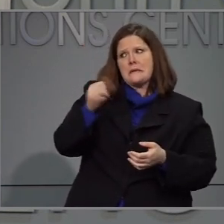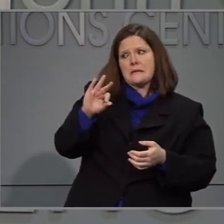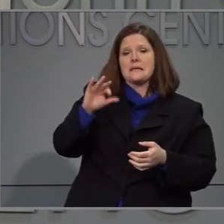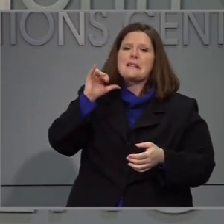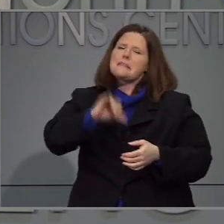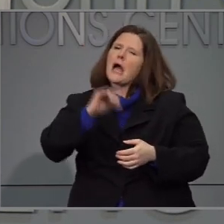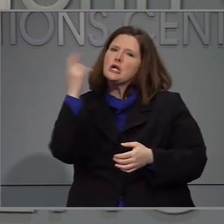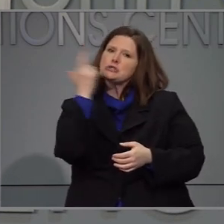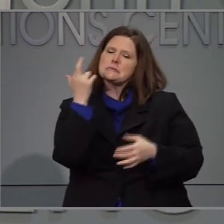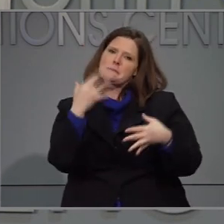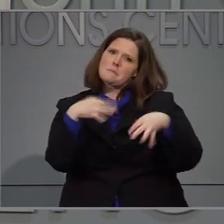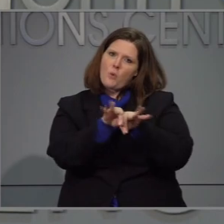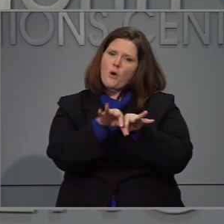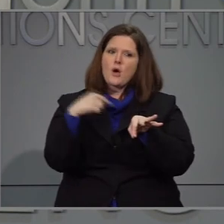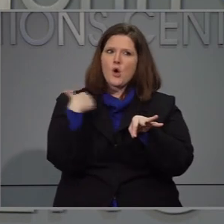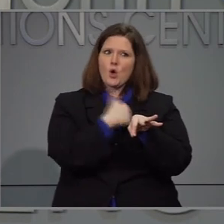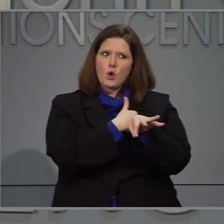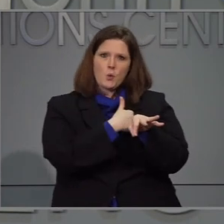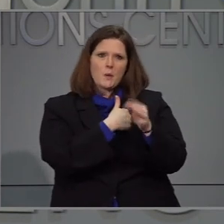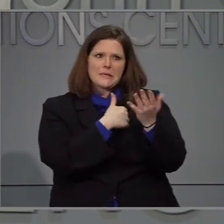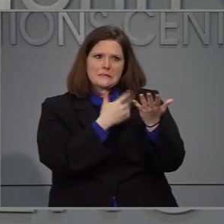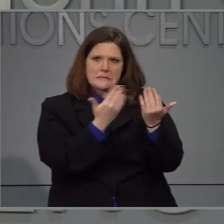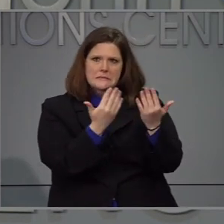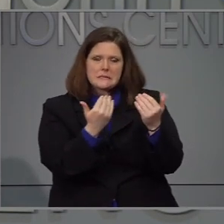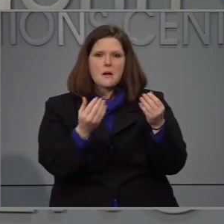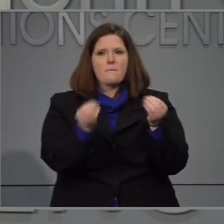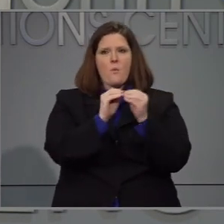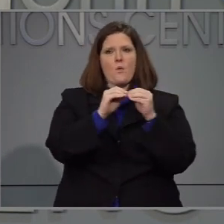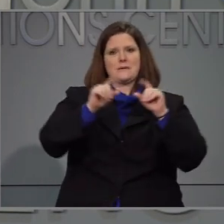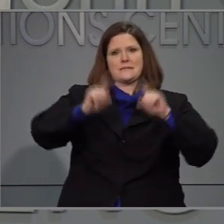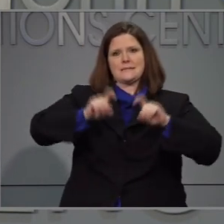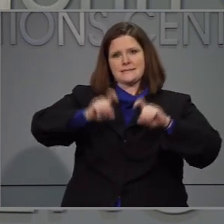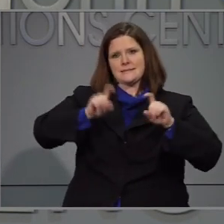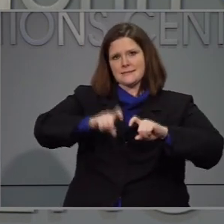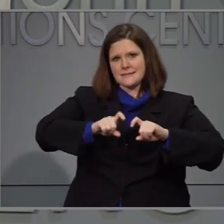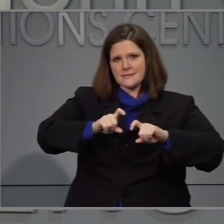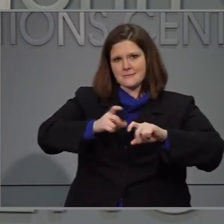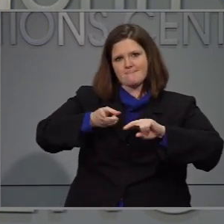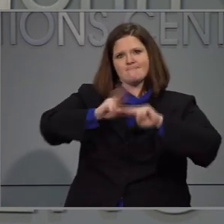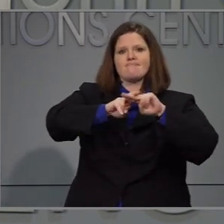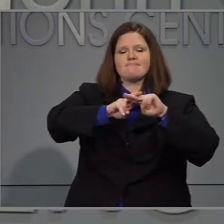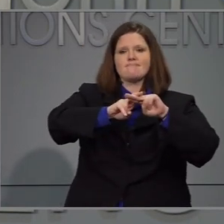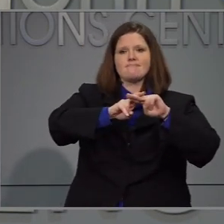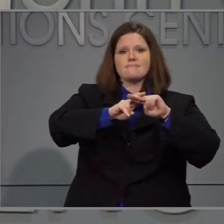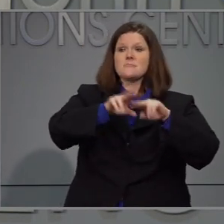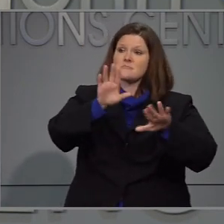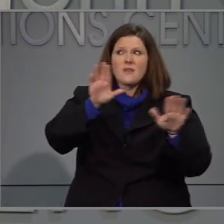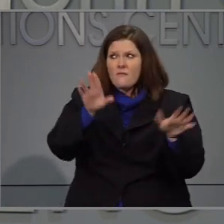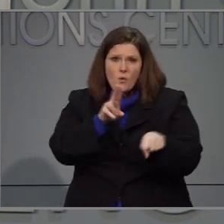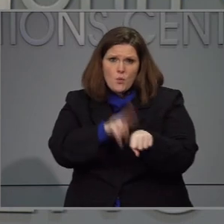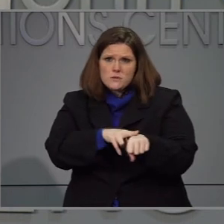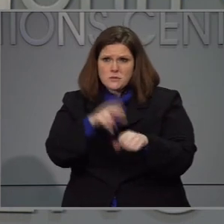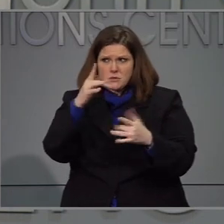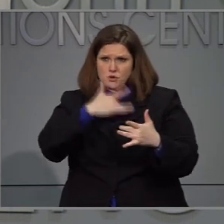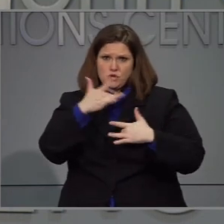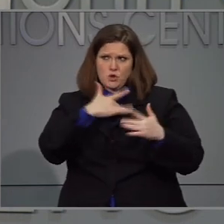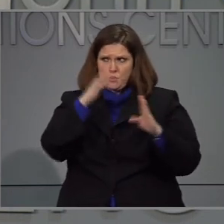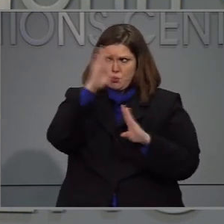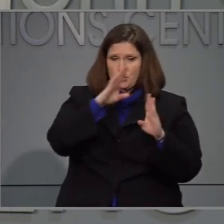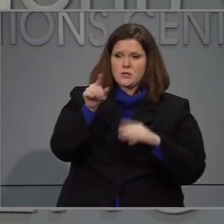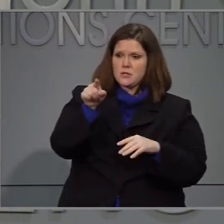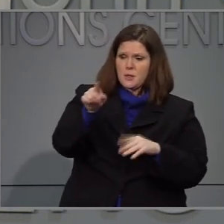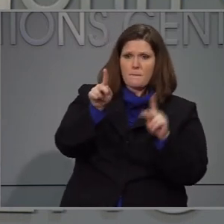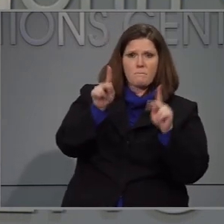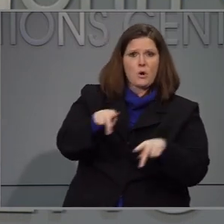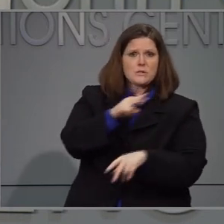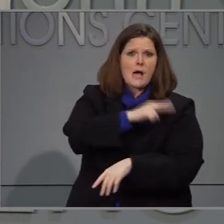we're trying to increase our testing. We're always concerned if someone needs